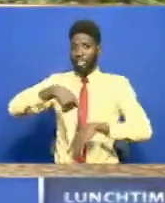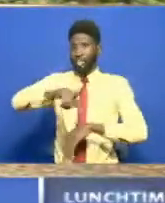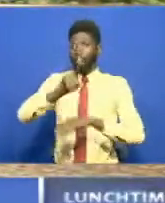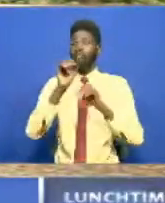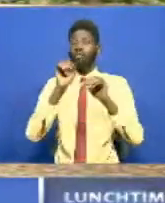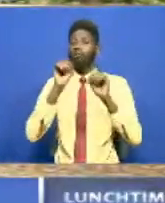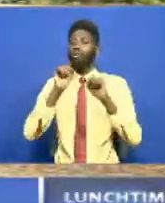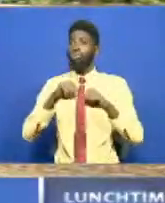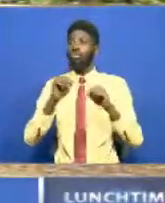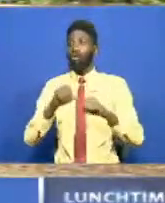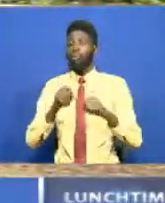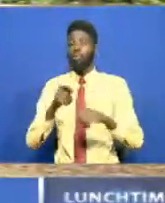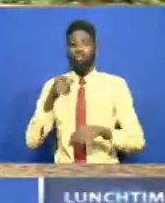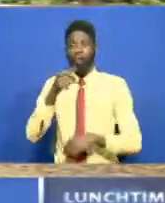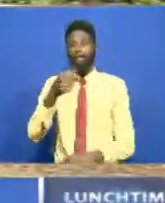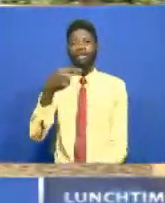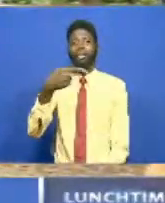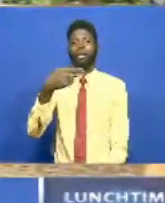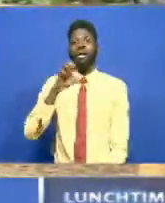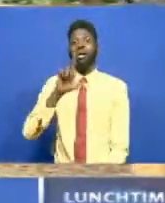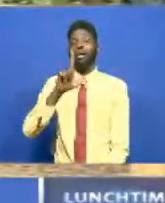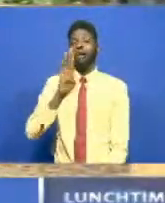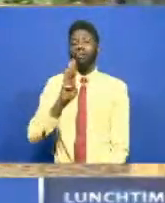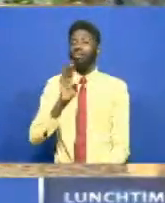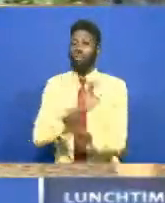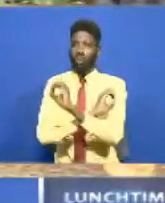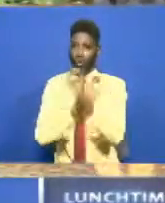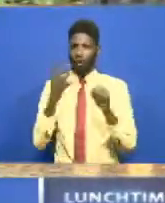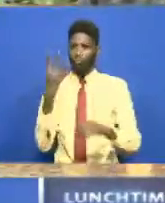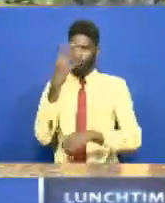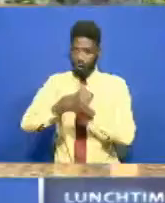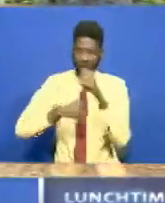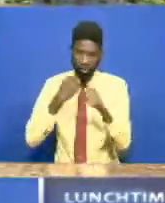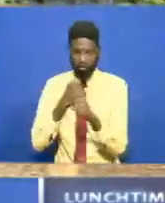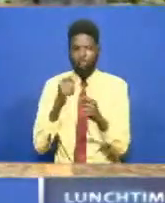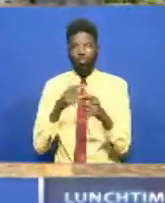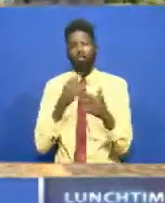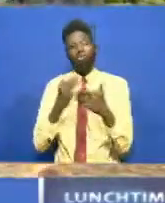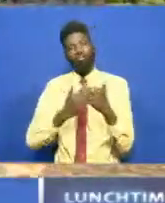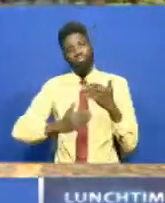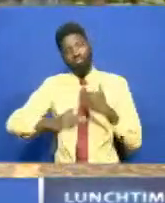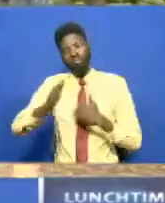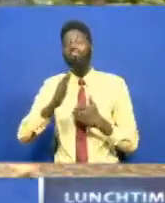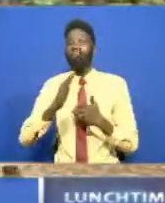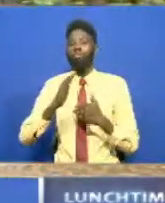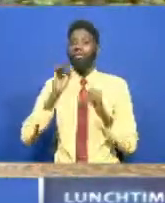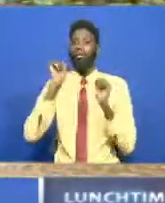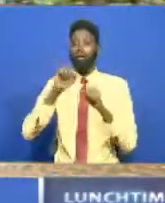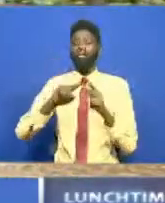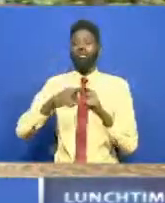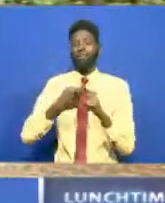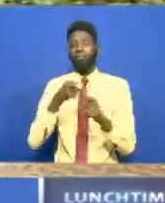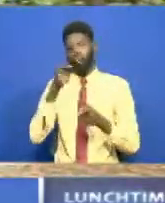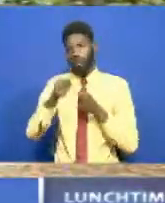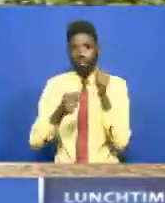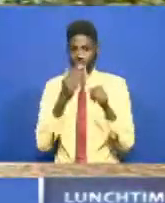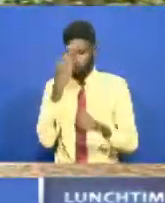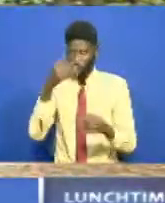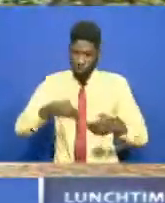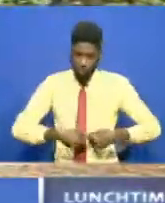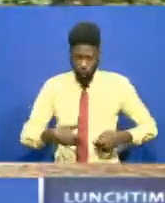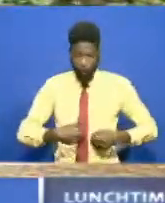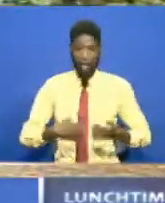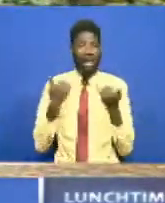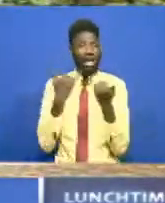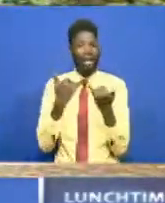pay the HELB loan, that's around 4 years, and then they can pick it from there. That's quite commendable, because youths are really struggling with the HELB